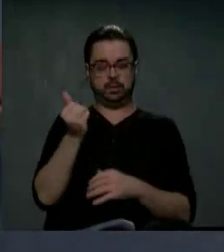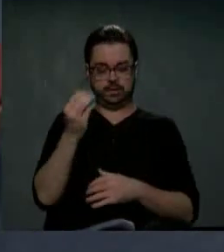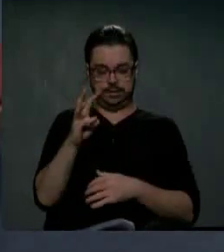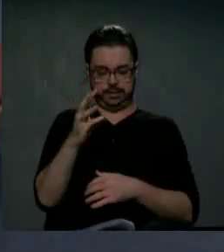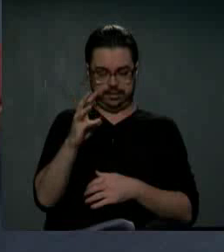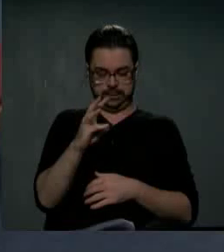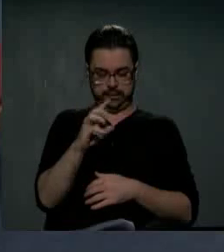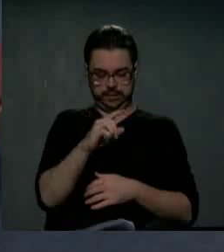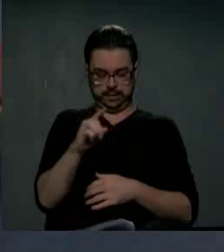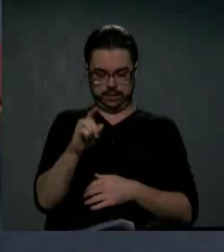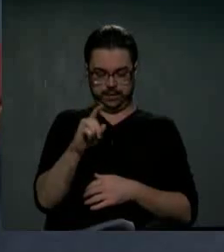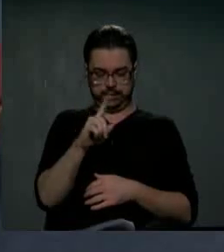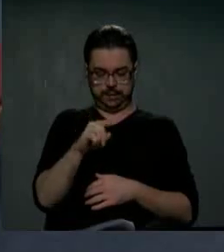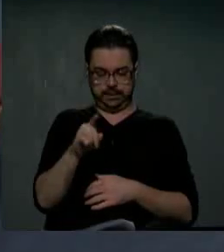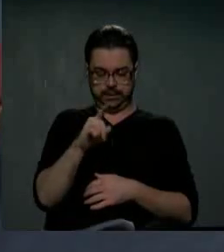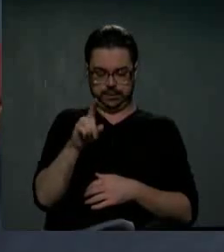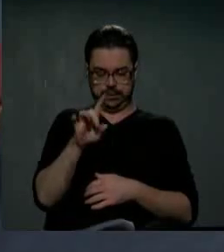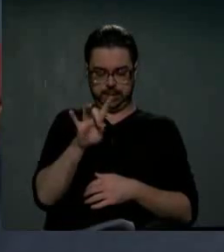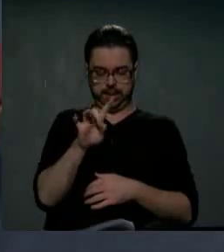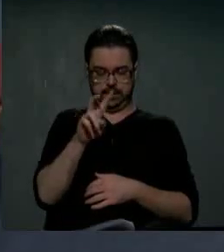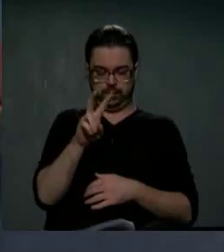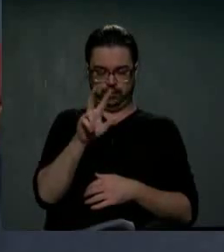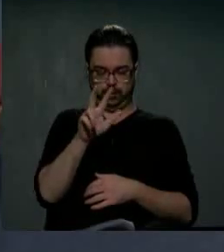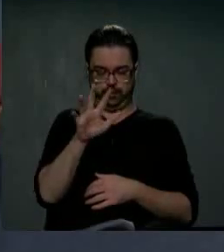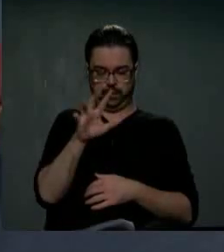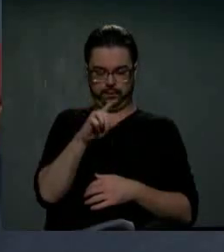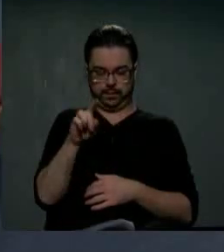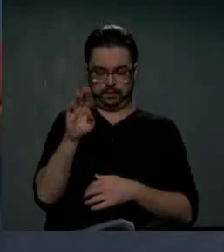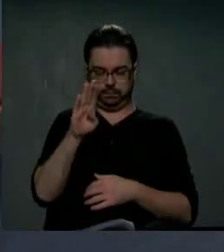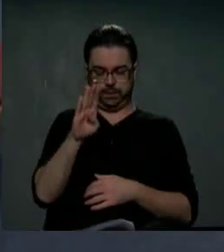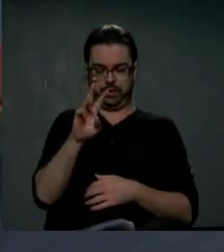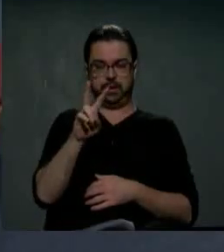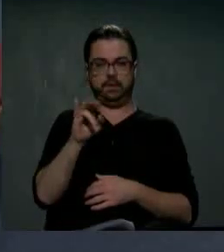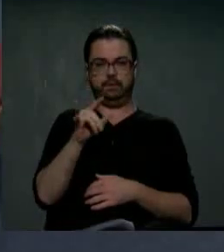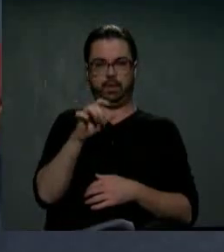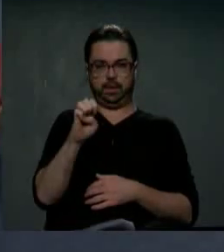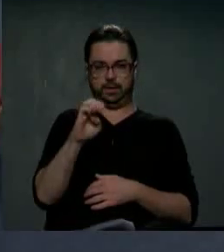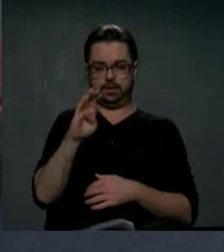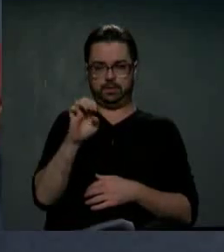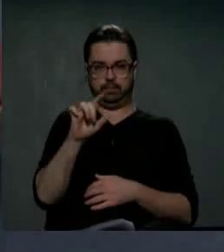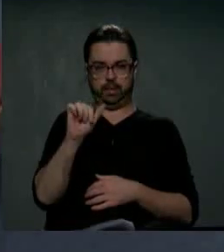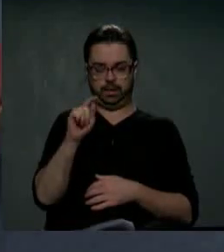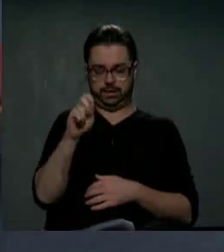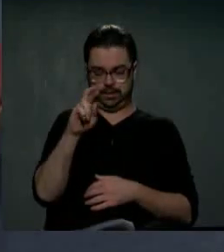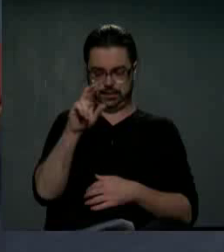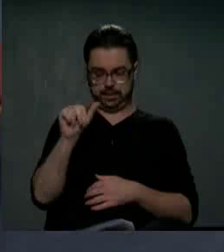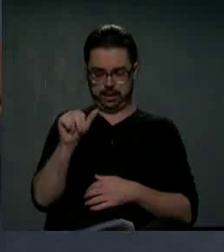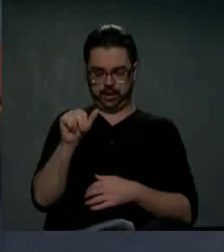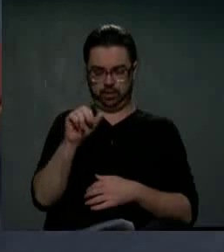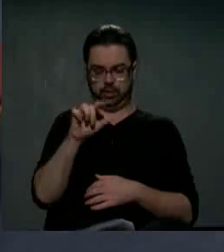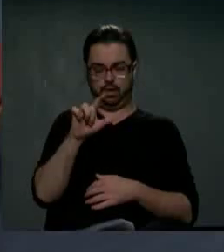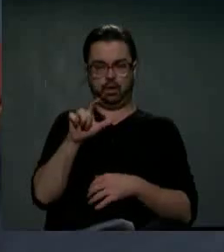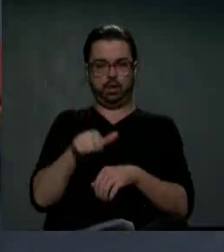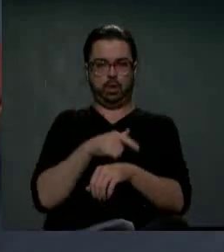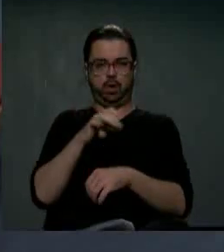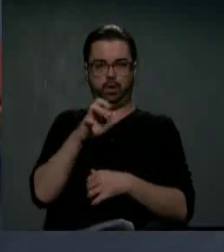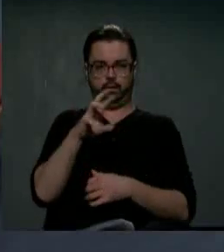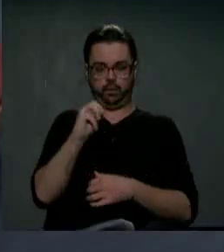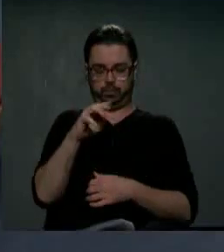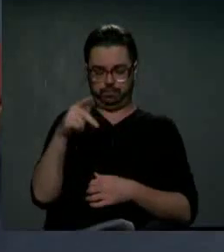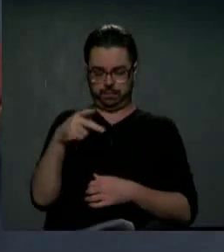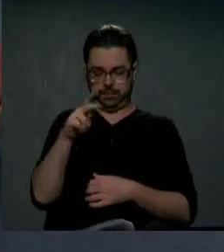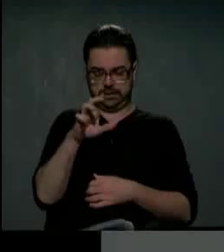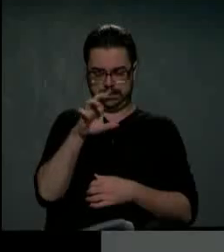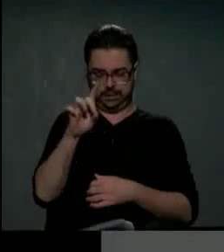number Z-8235-B, the Village at Bellaterre, long form PCD and PDR, located on the northeast corner of Stagecoach and Alexander